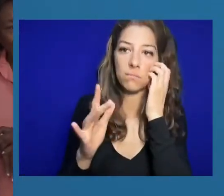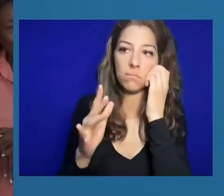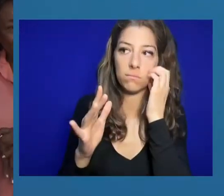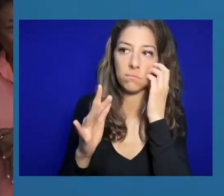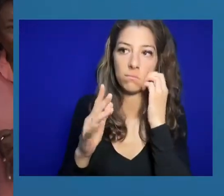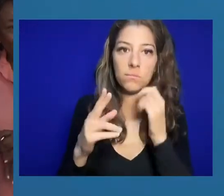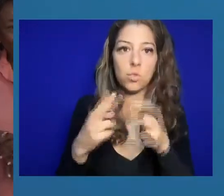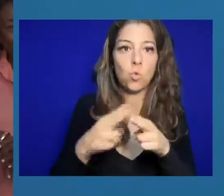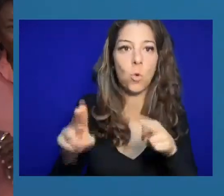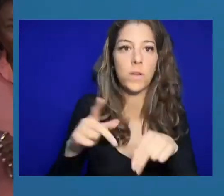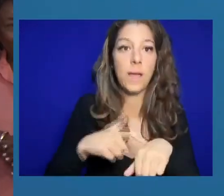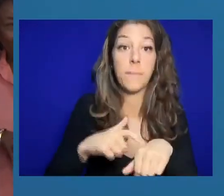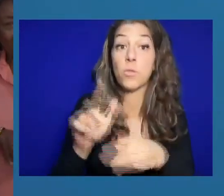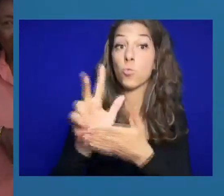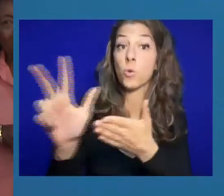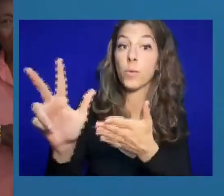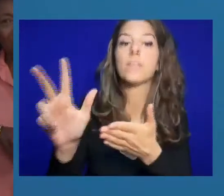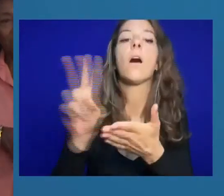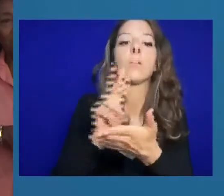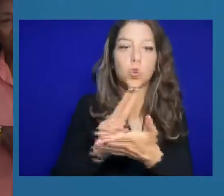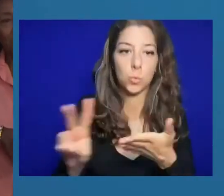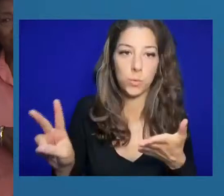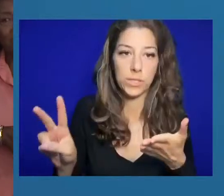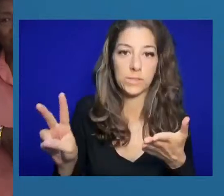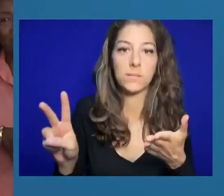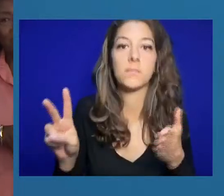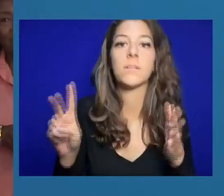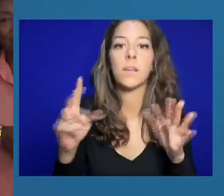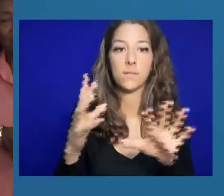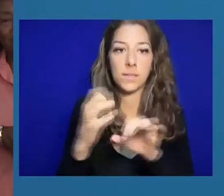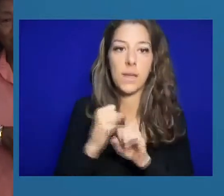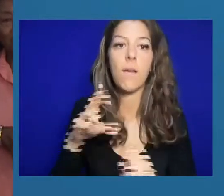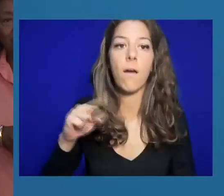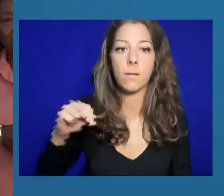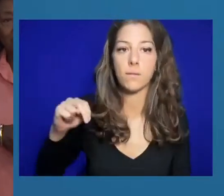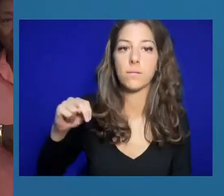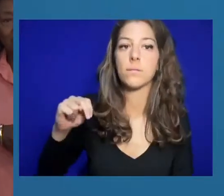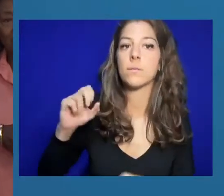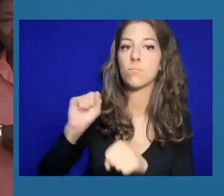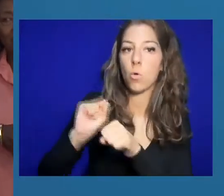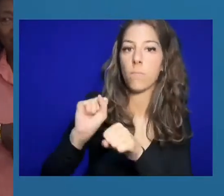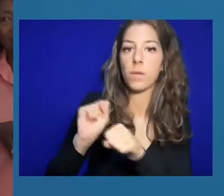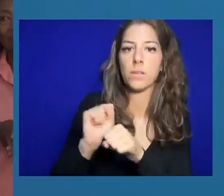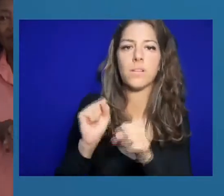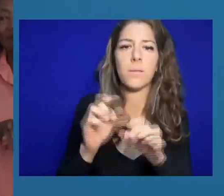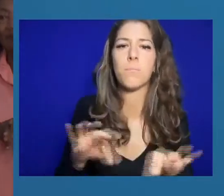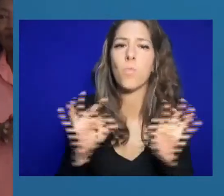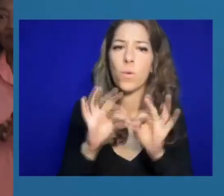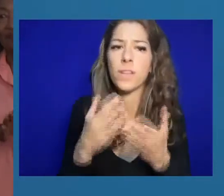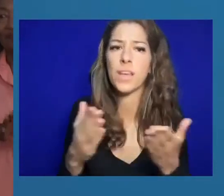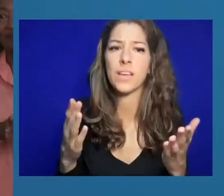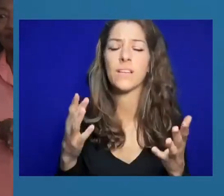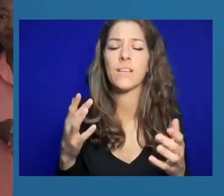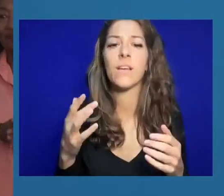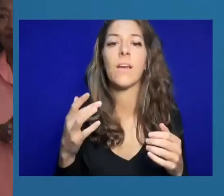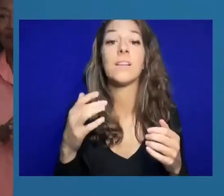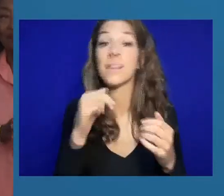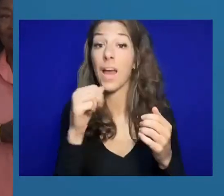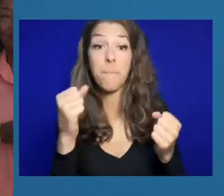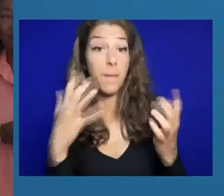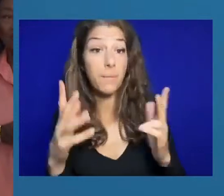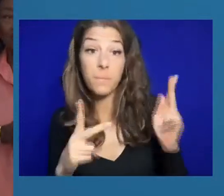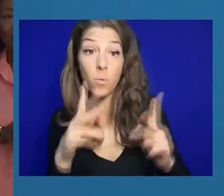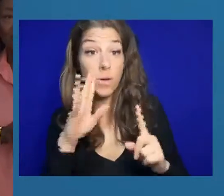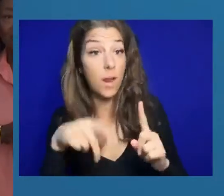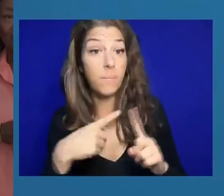time for striking workers to be able to get unemployment was a huge, huge thing. And to be honest, not a lot of people were talking about